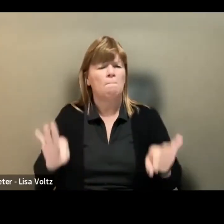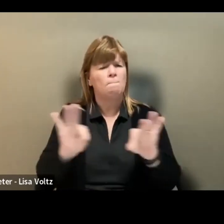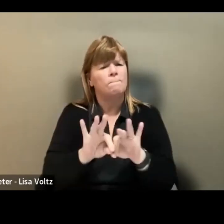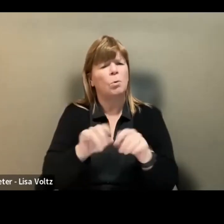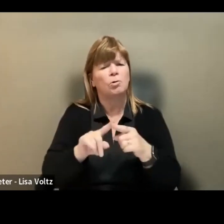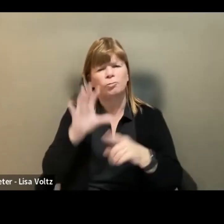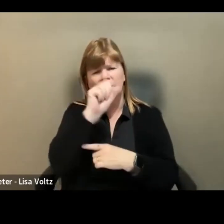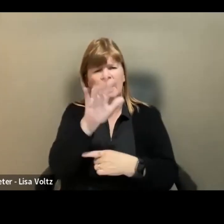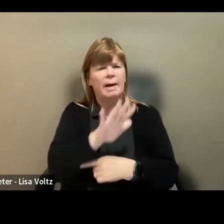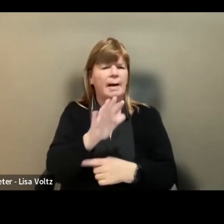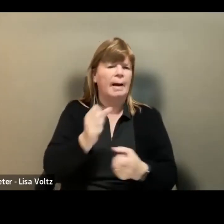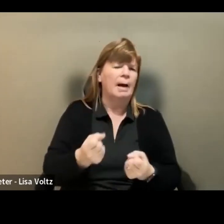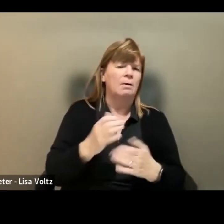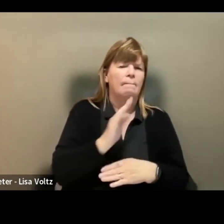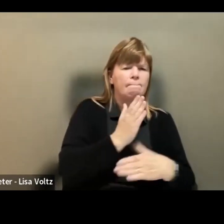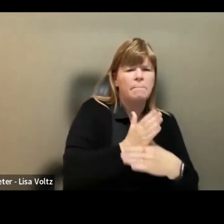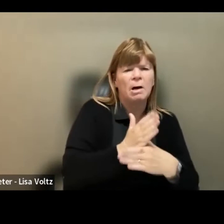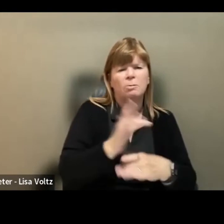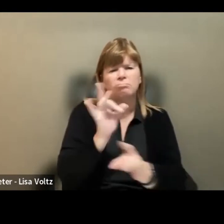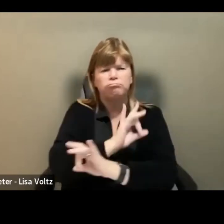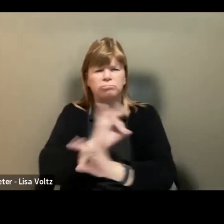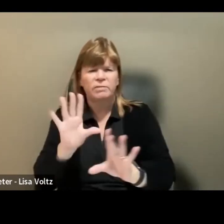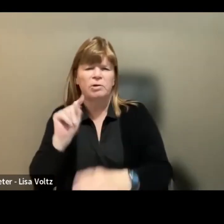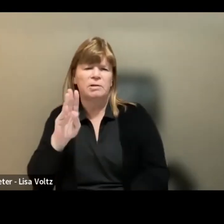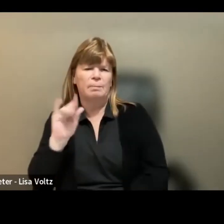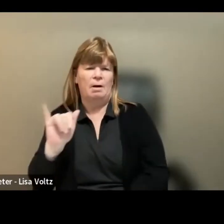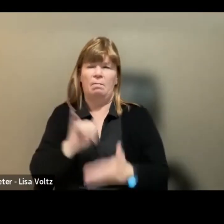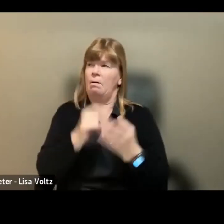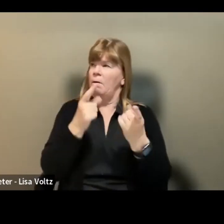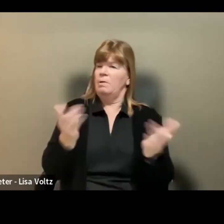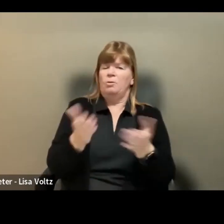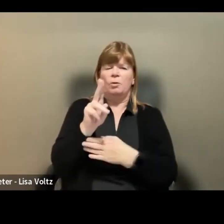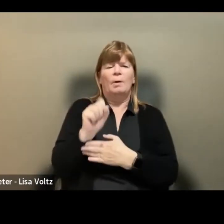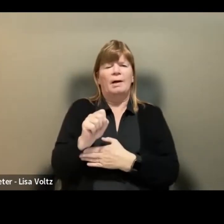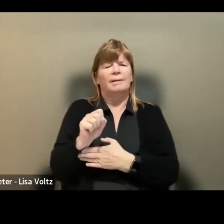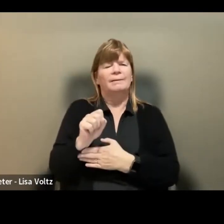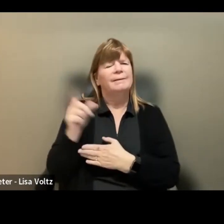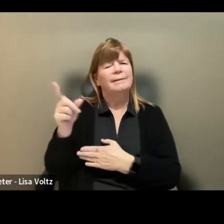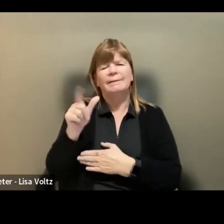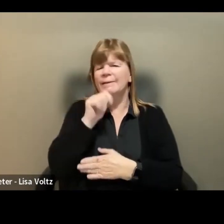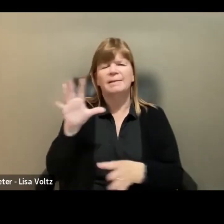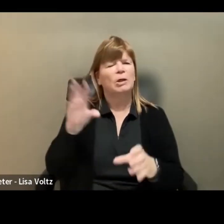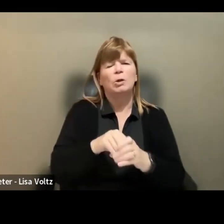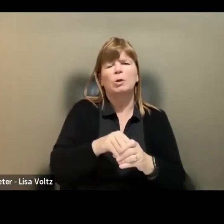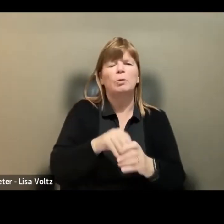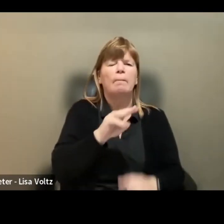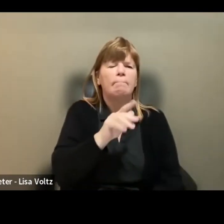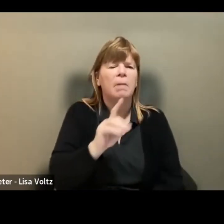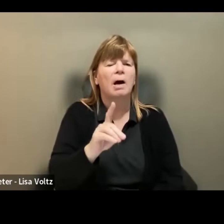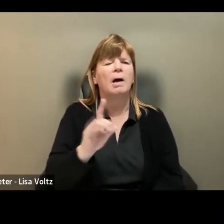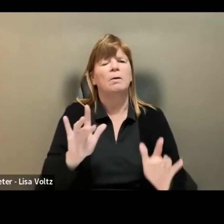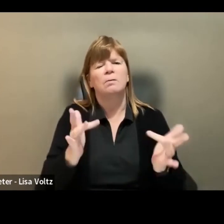number of moderate and severe TBIs sustained in the United States, they do not capture many mild TBIs or